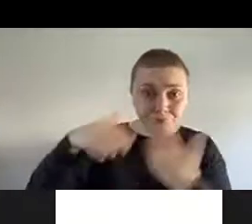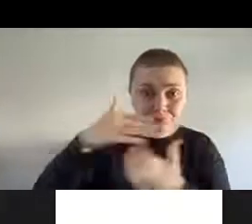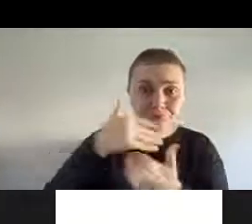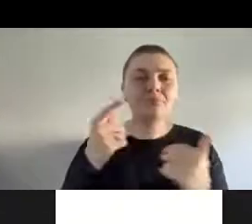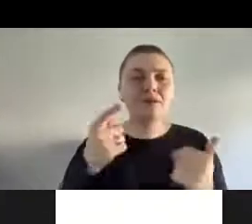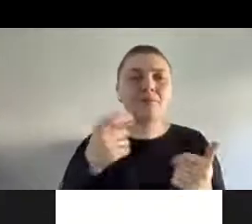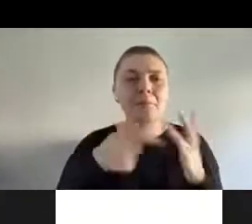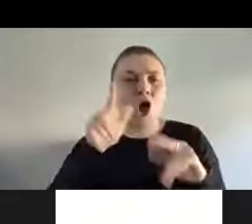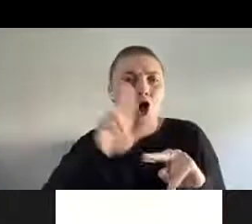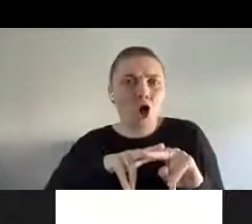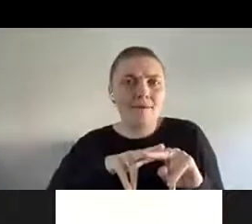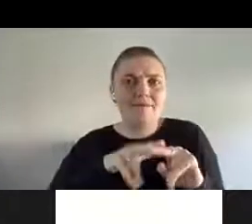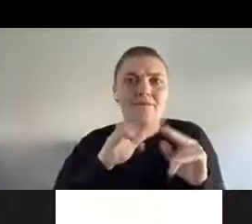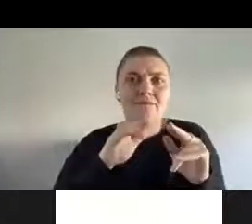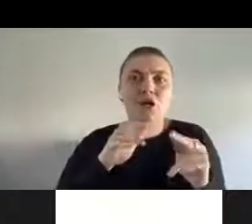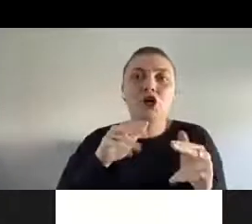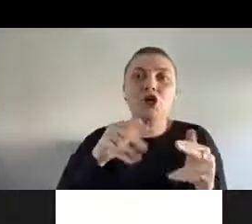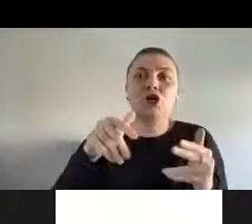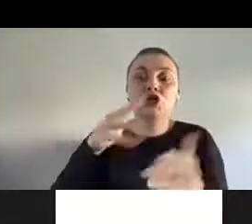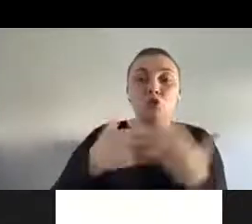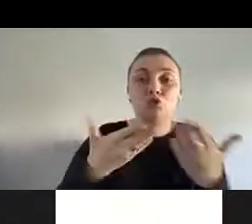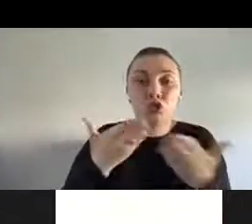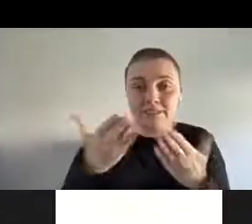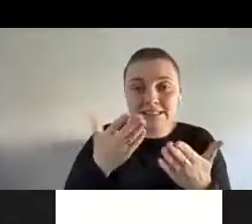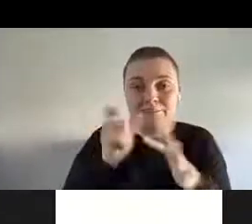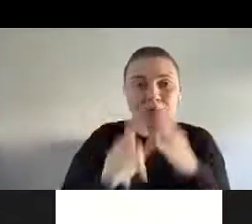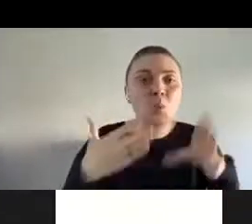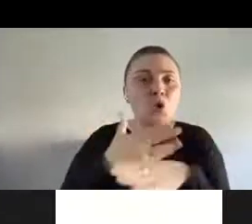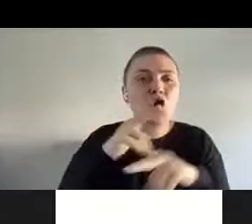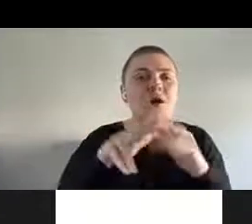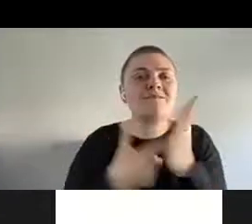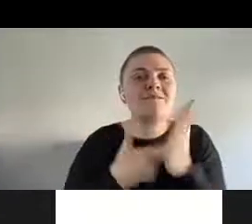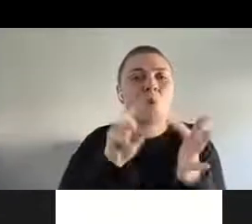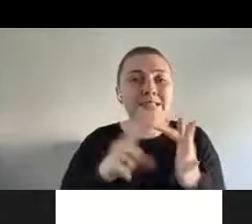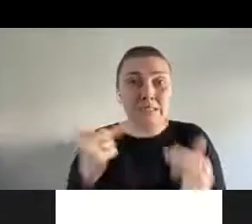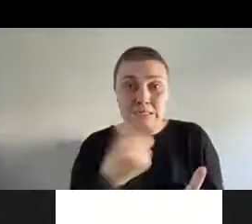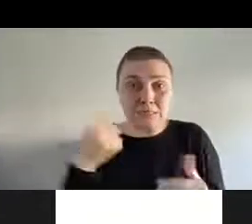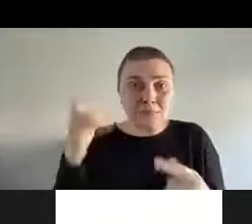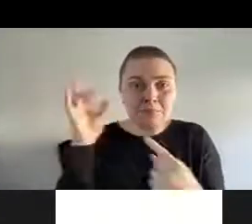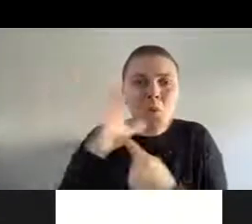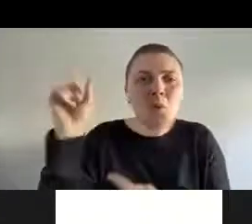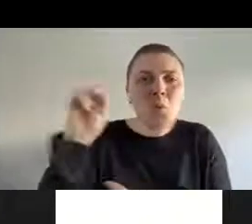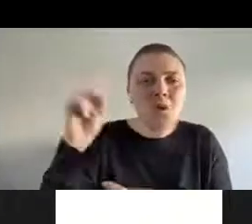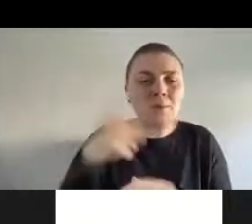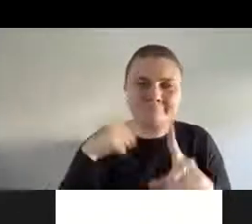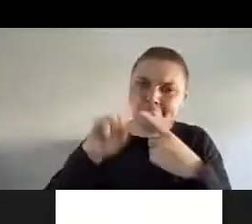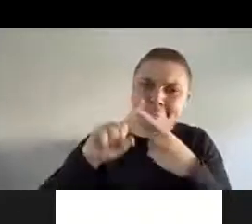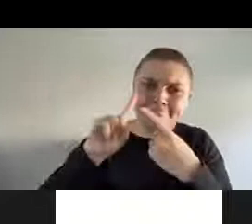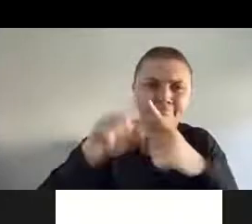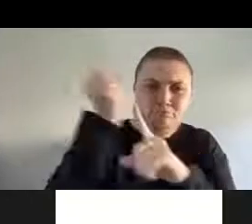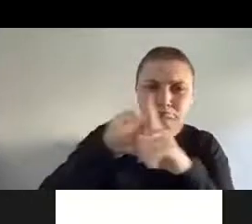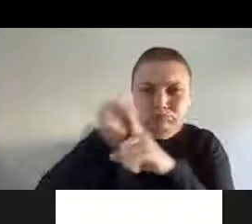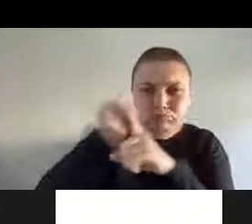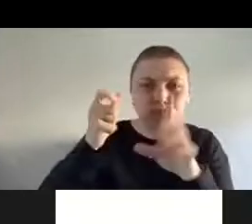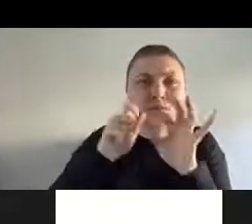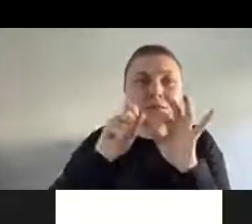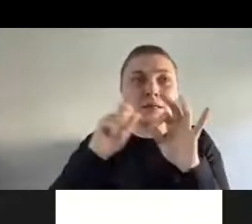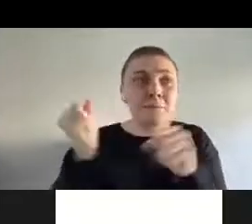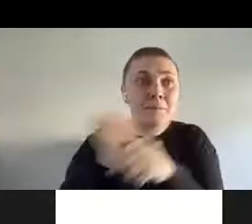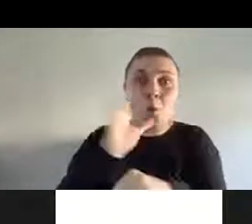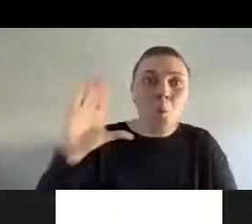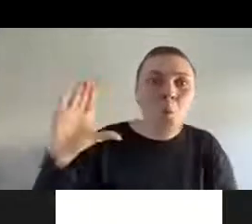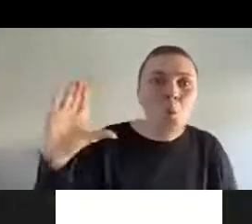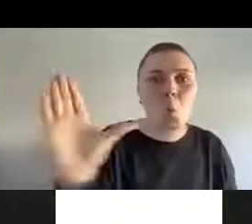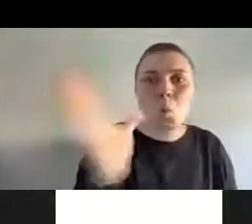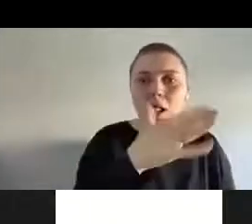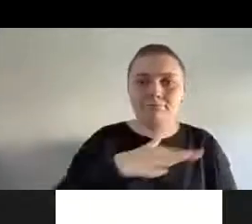of this social service and disability workforces, it's important that we are constantly advocating to make all spaces accessible for